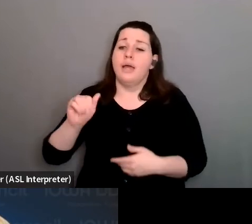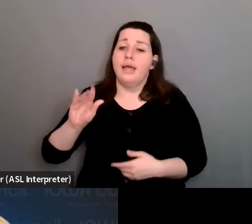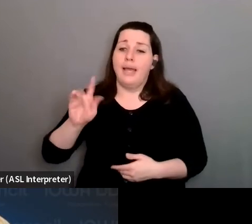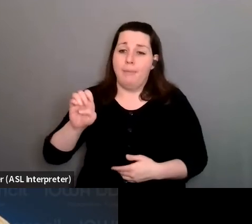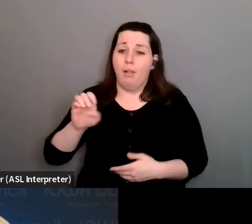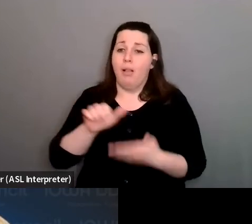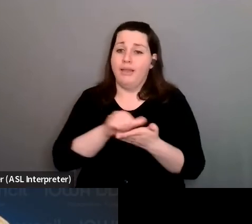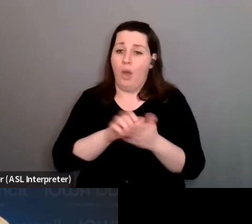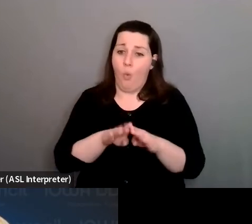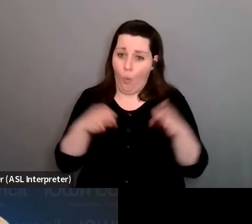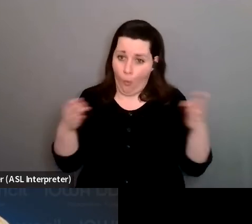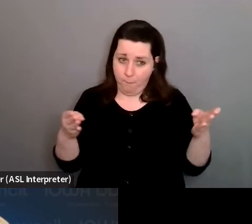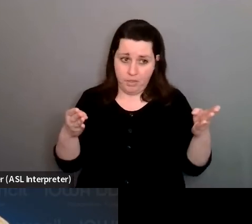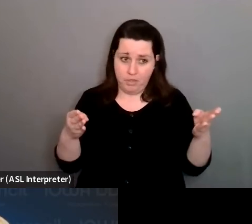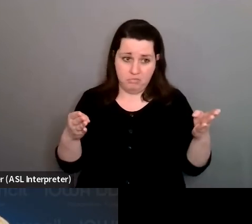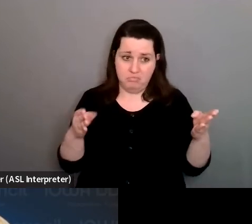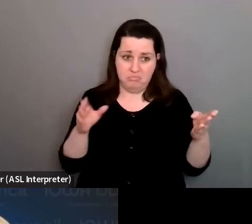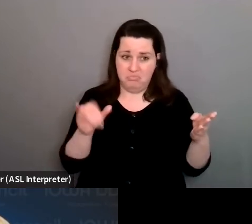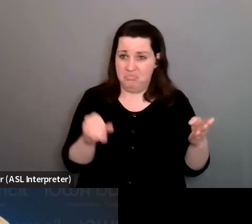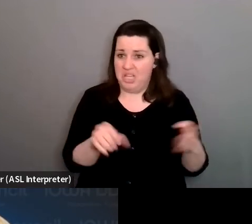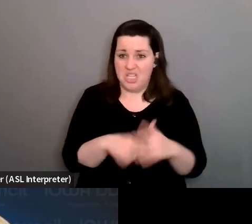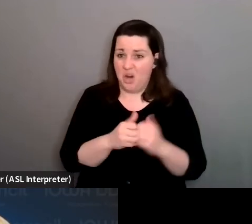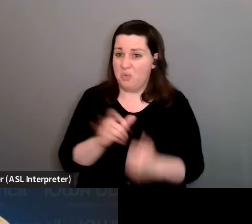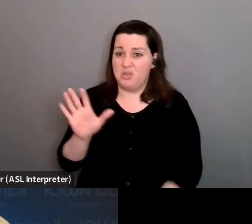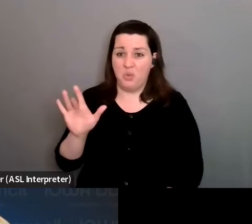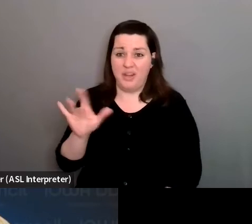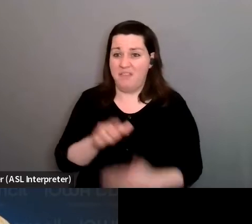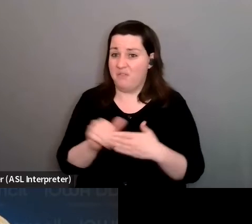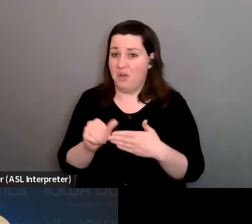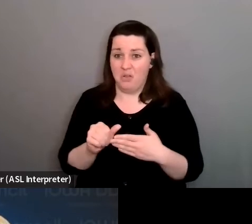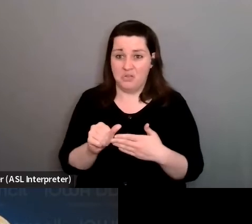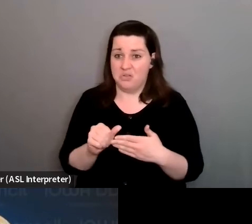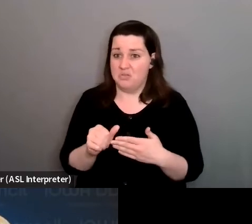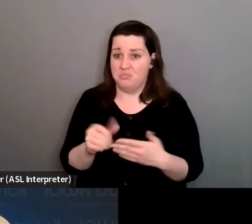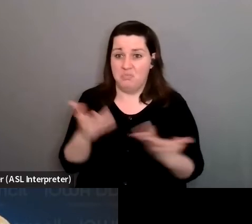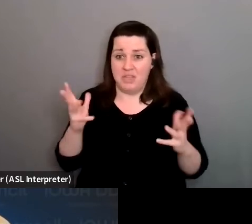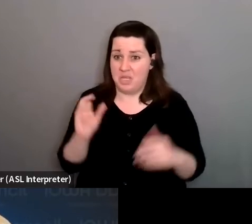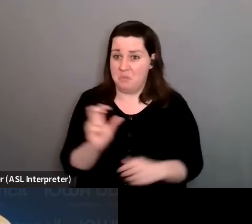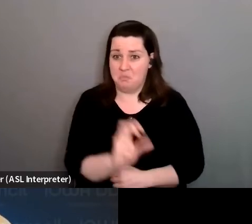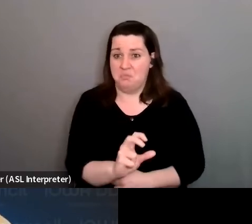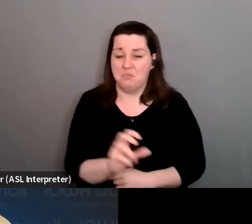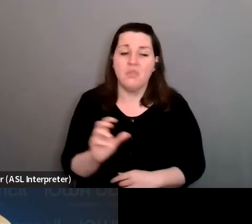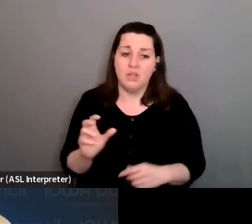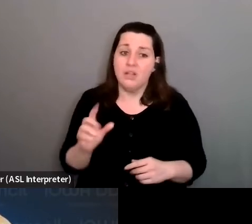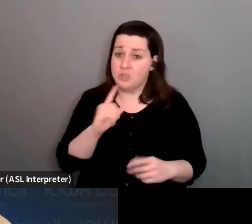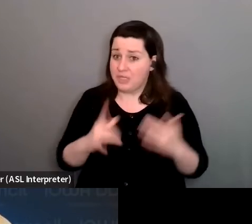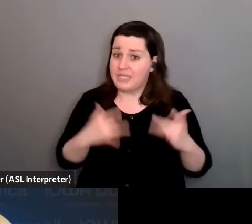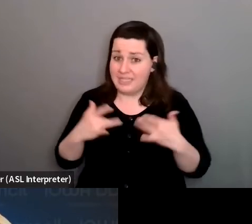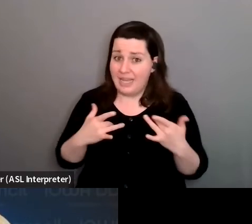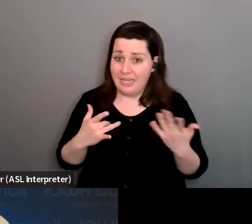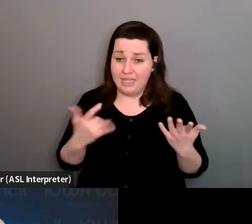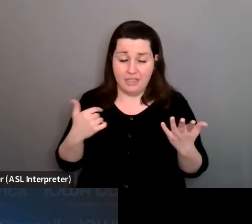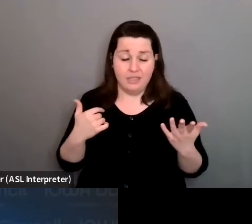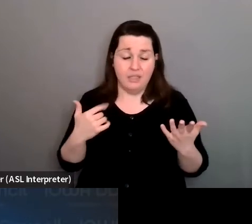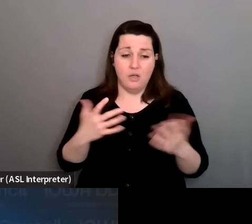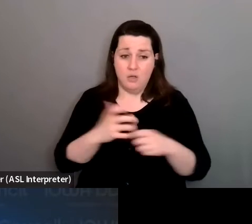account, you can open it with as little as $25. That's a really exciting thing. We wanted to make sure when we started this program that